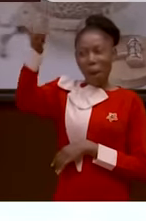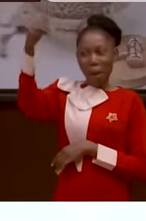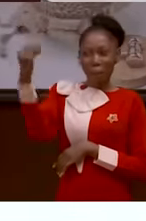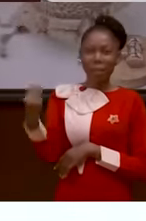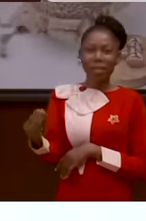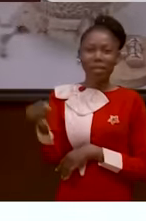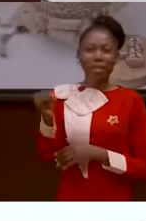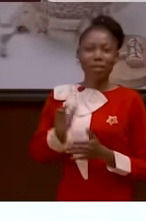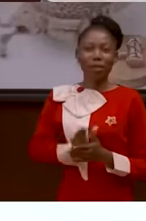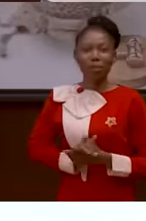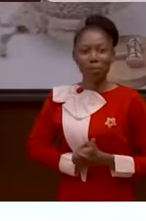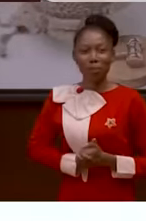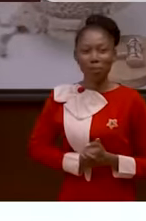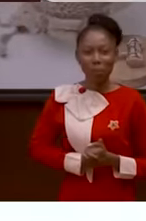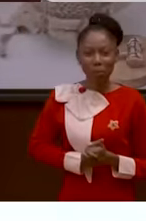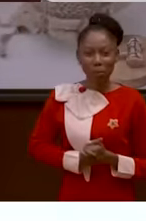99.999%.